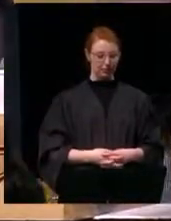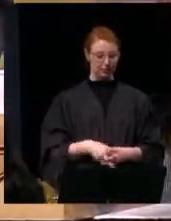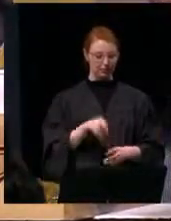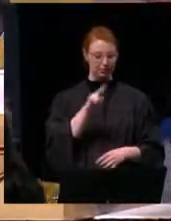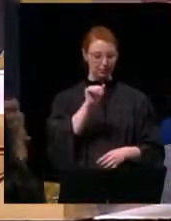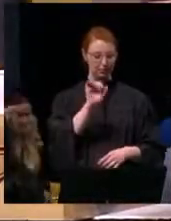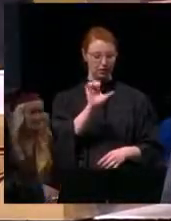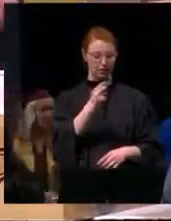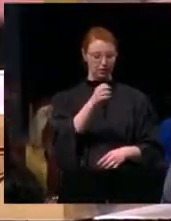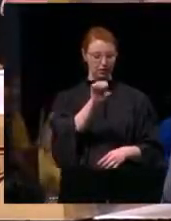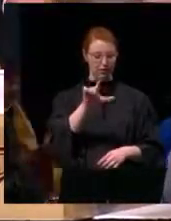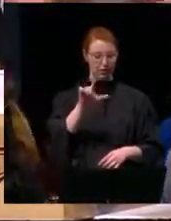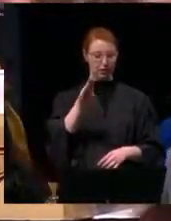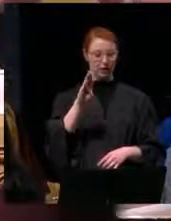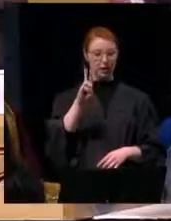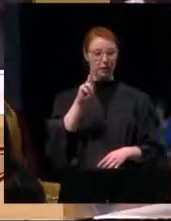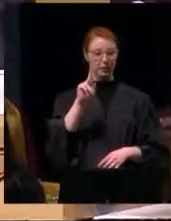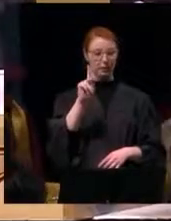Rachel Berkman.